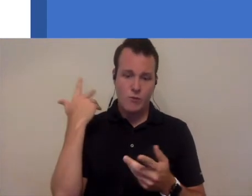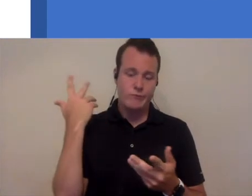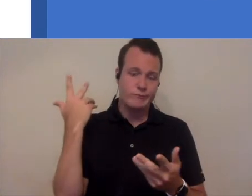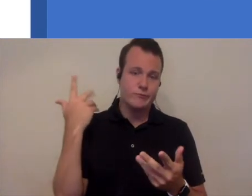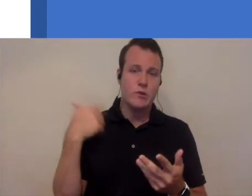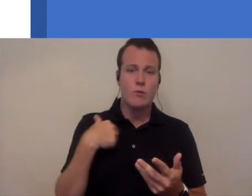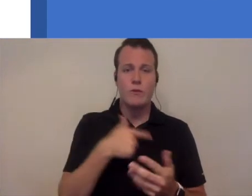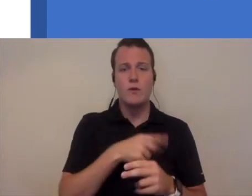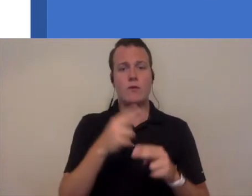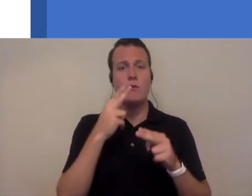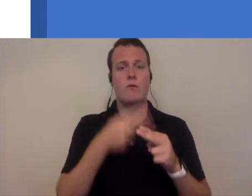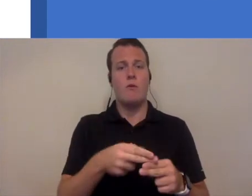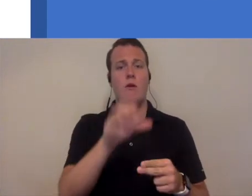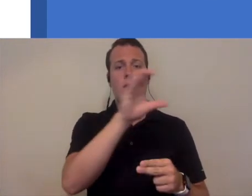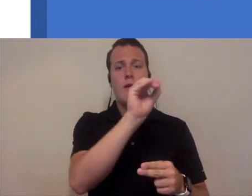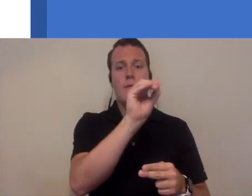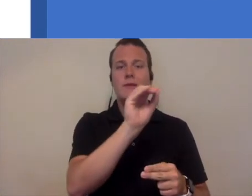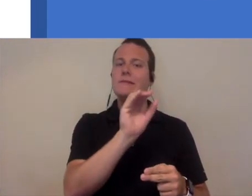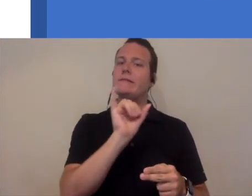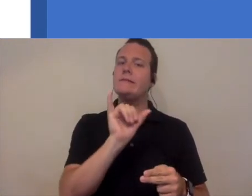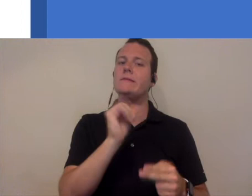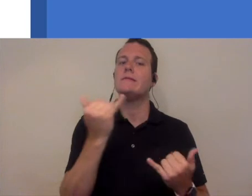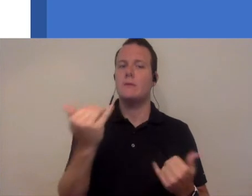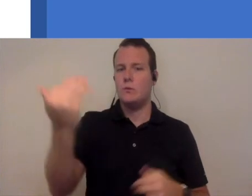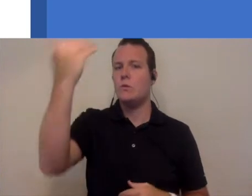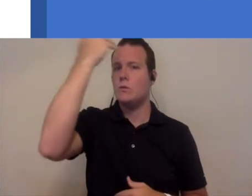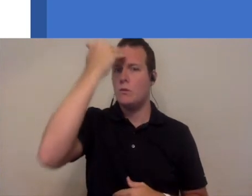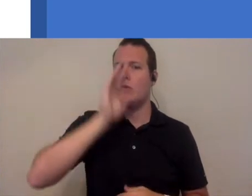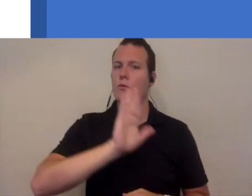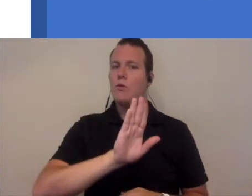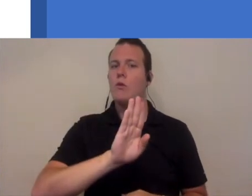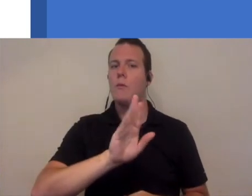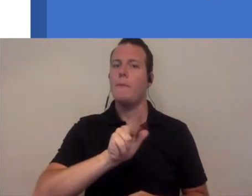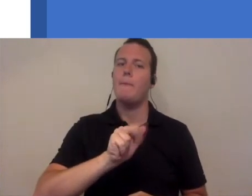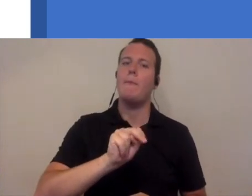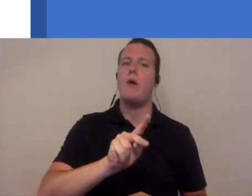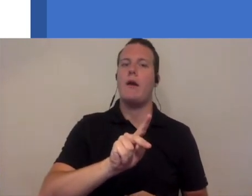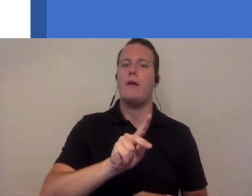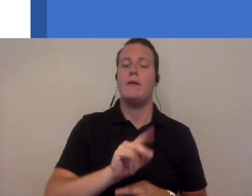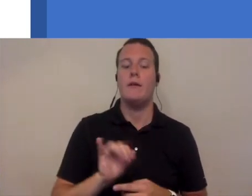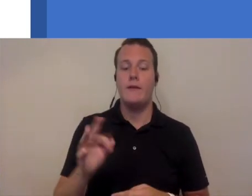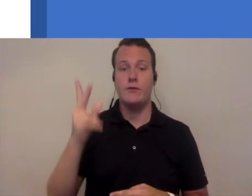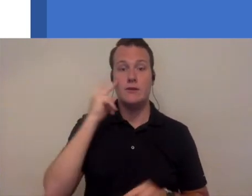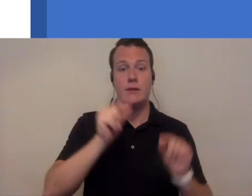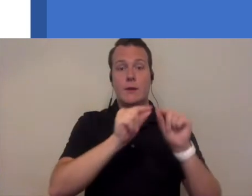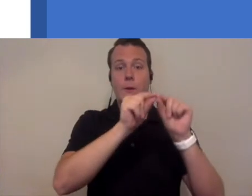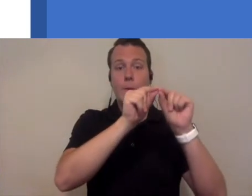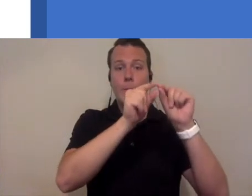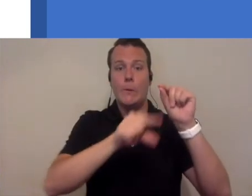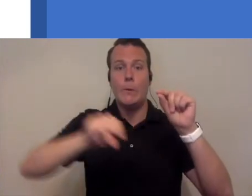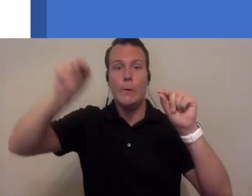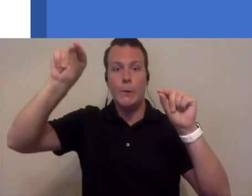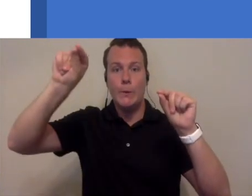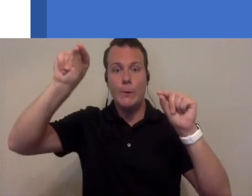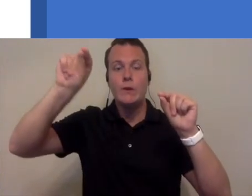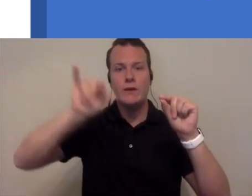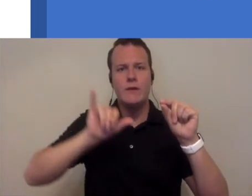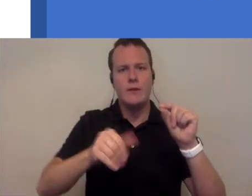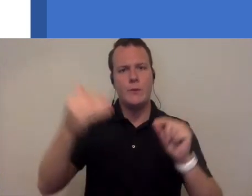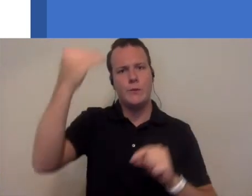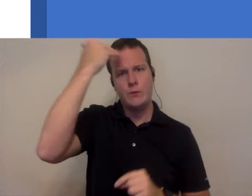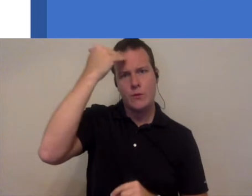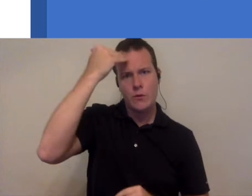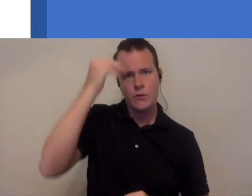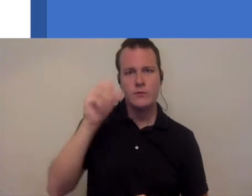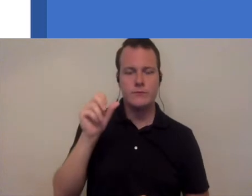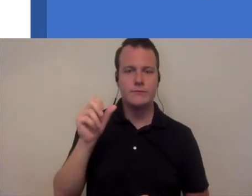called these companies, but now we know the brand. If we see the swoosh, we know that that's the brand